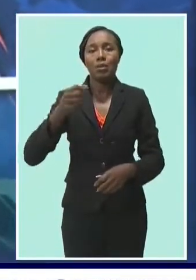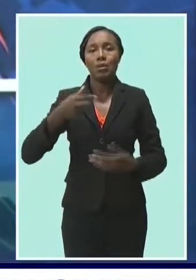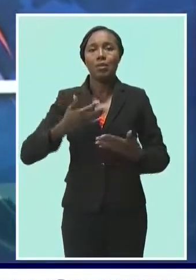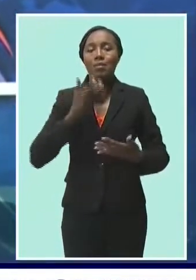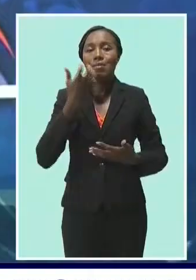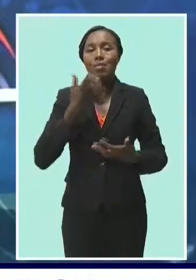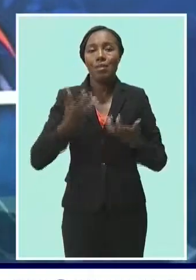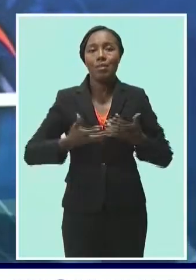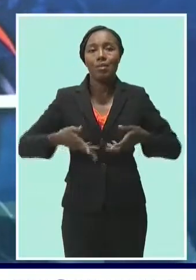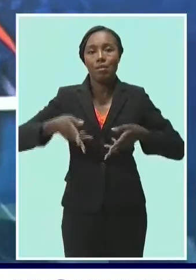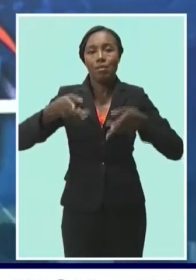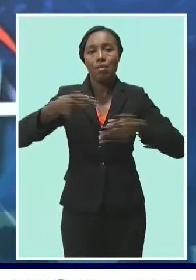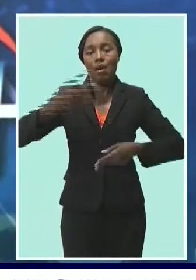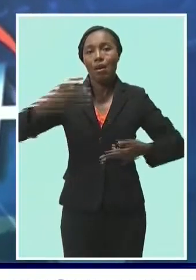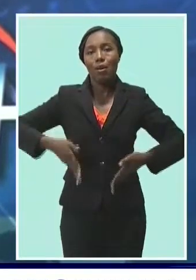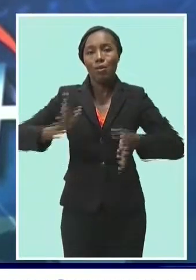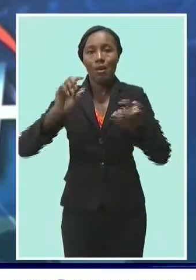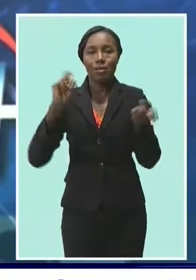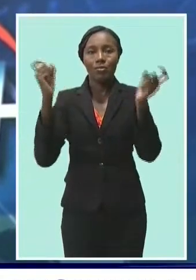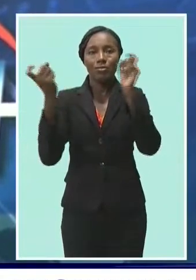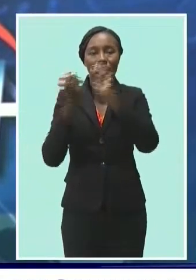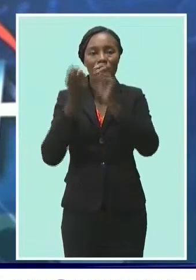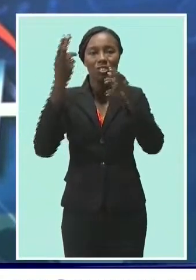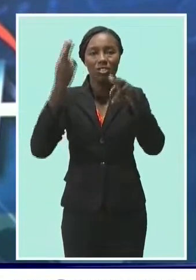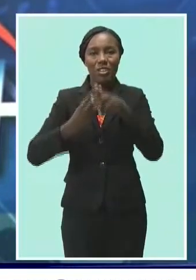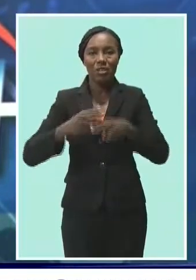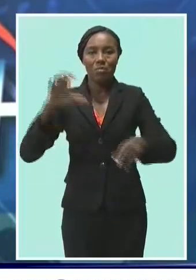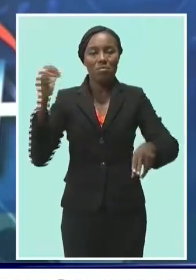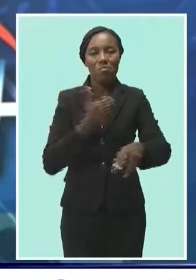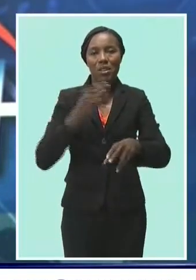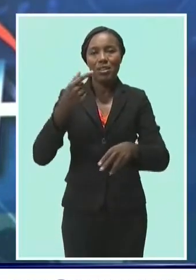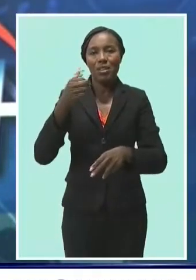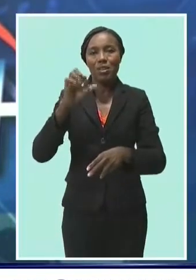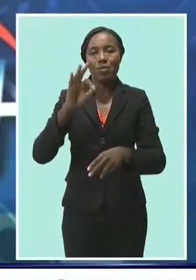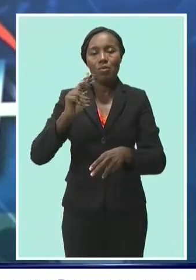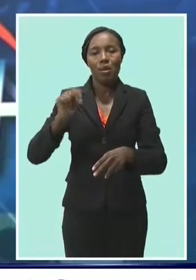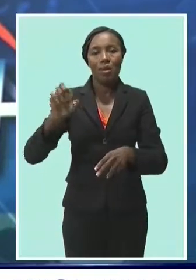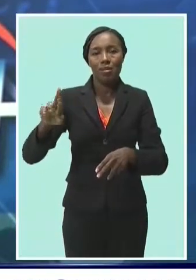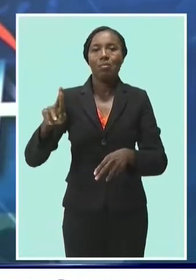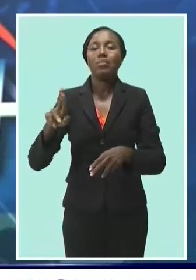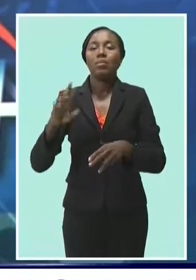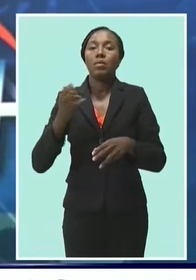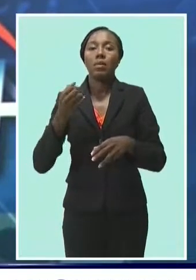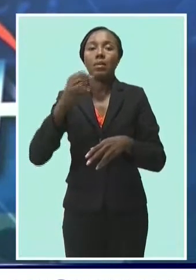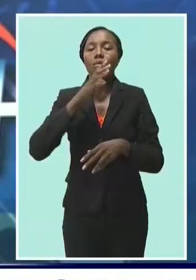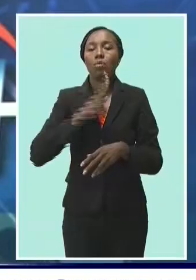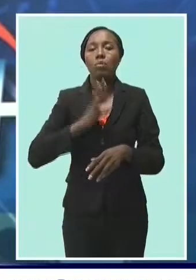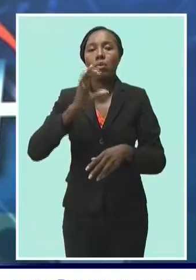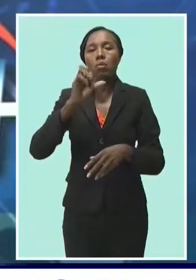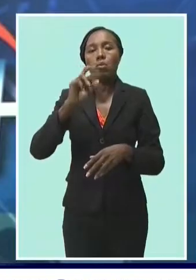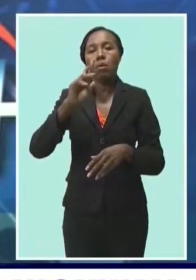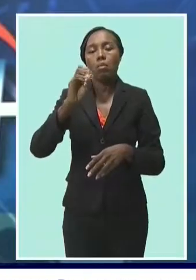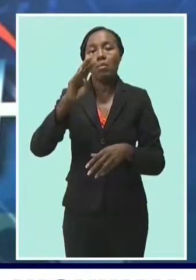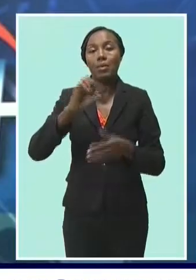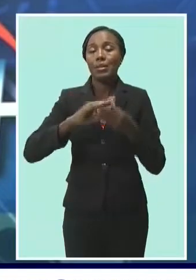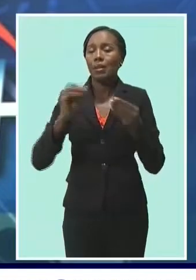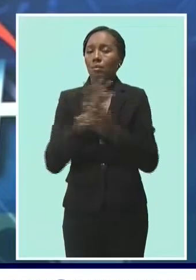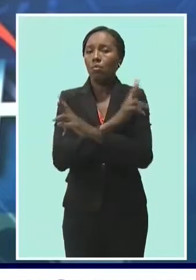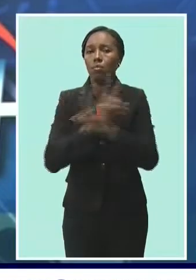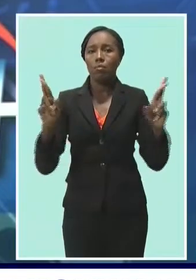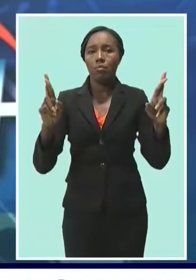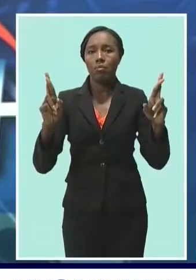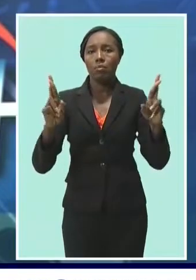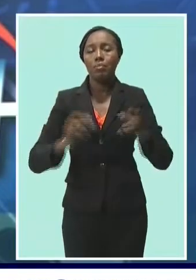Highway. Speaking exclusively to CBC News this evening, NCF CEO Carol Roberts-Reefer says that all systems are